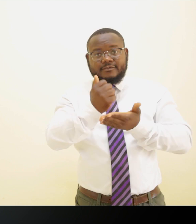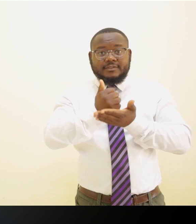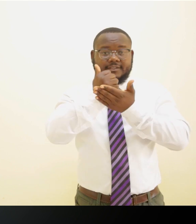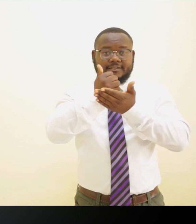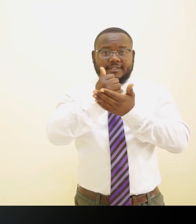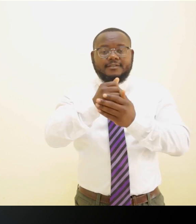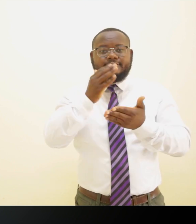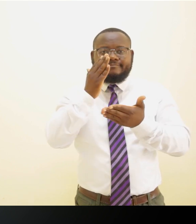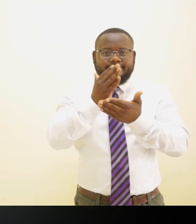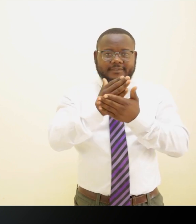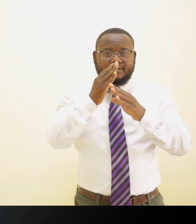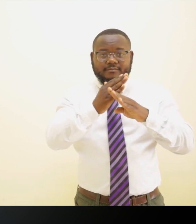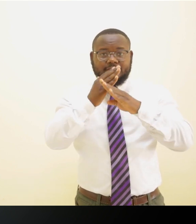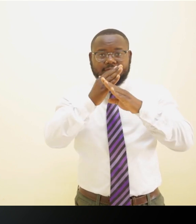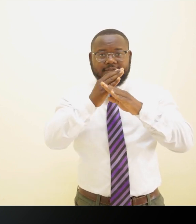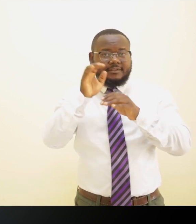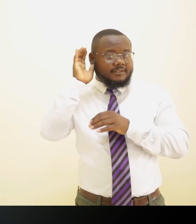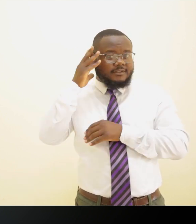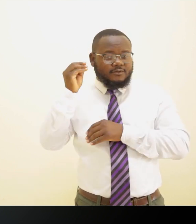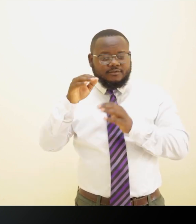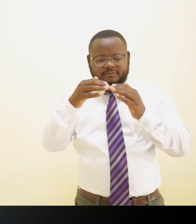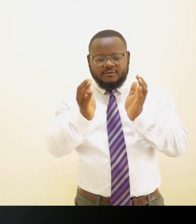preventing permanent hearing loss in your community.